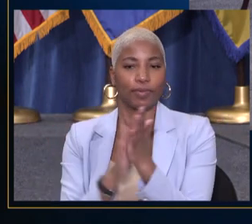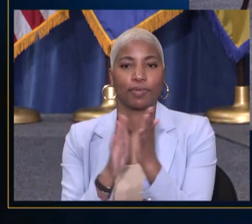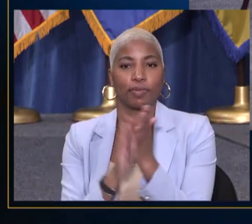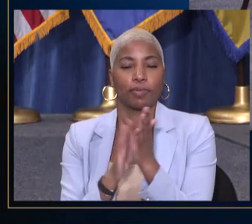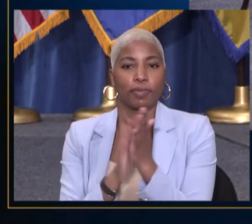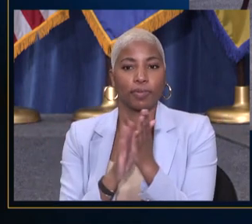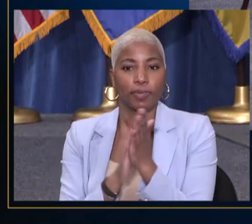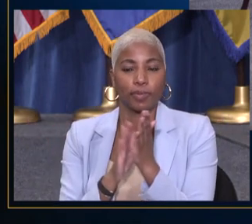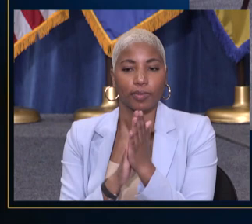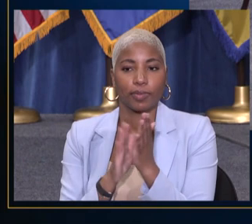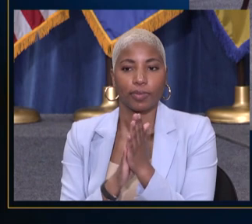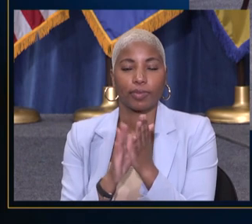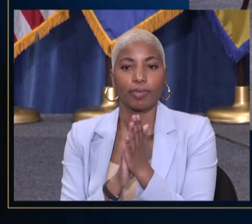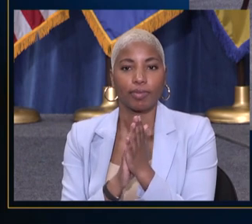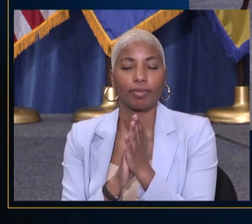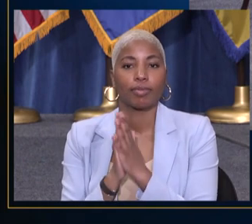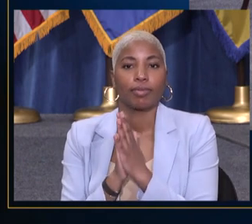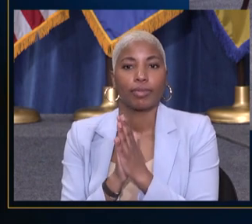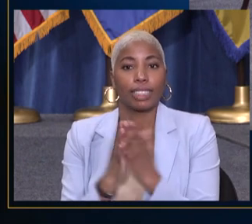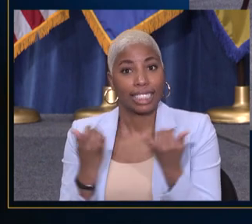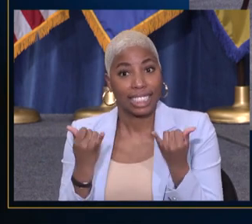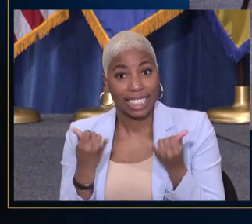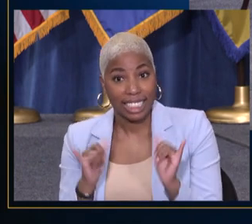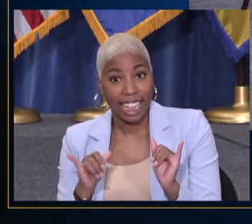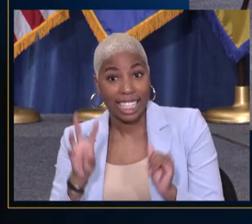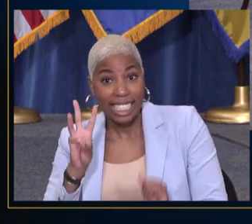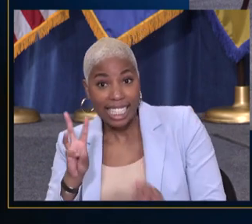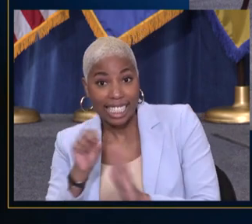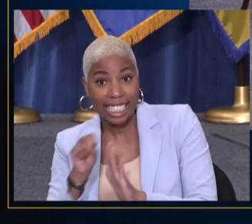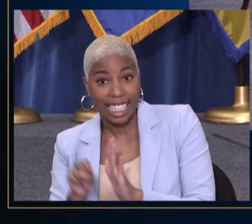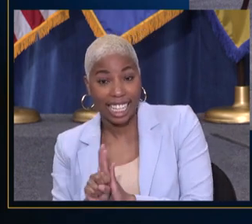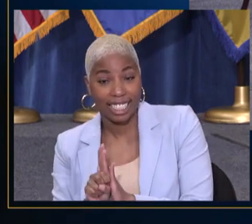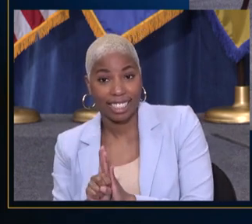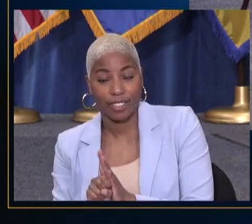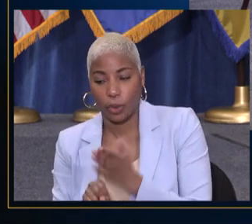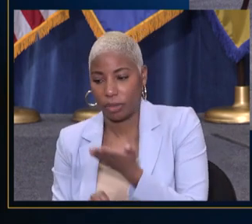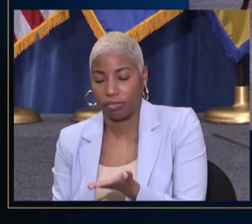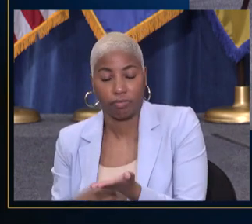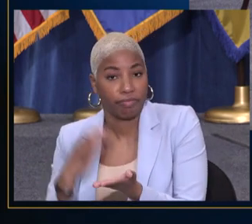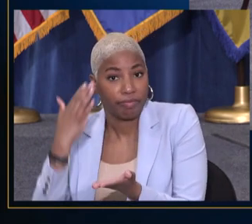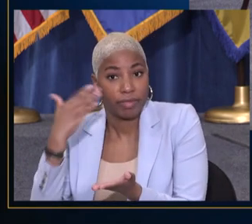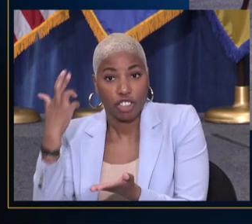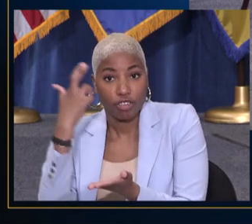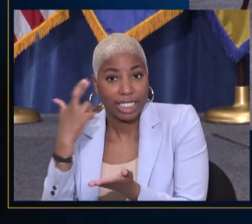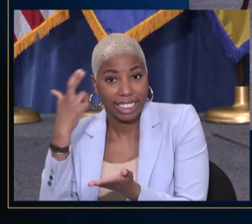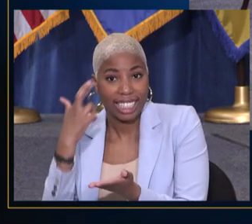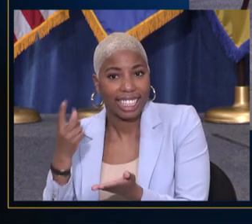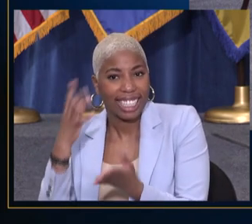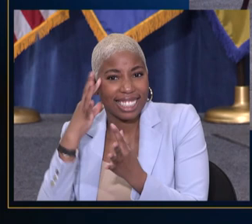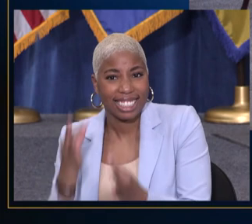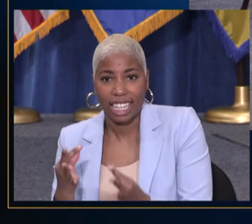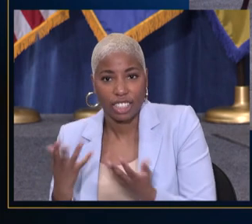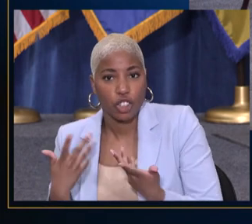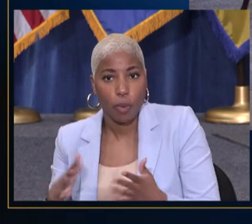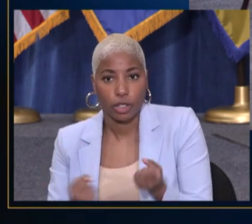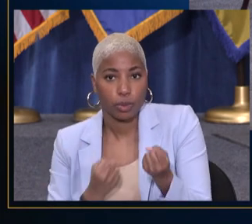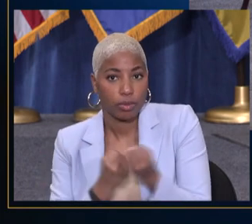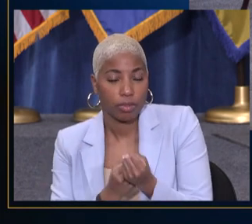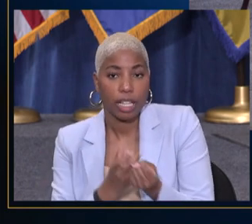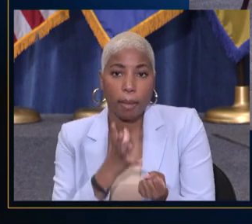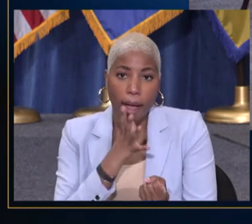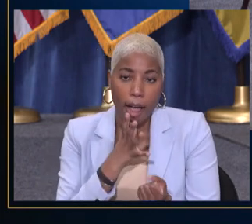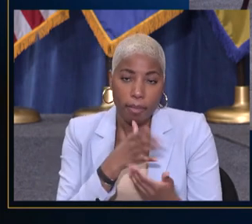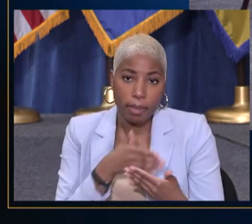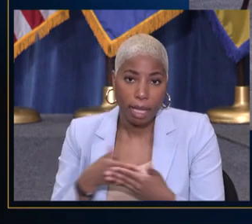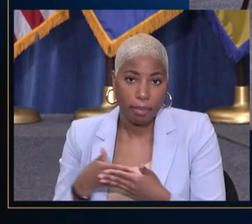applaud loudly, because there are still six states who for some reason haven't decided to help their moms and babies